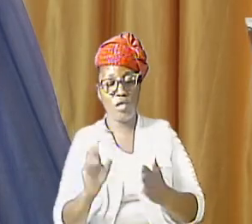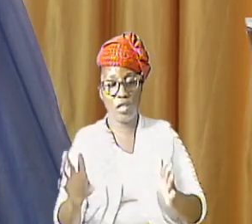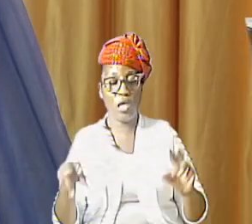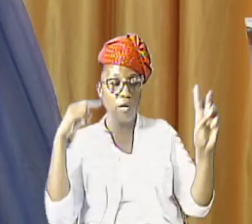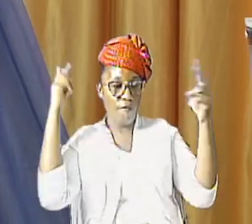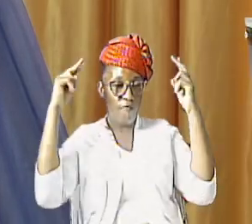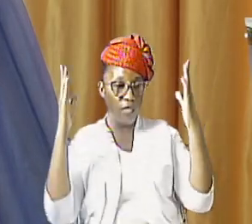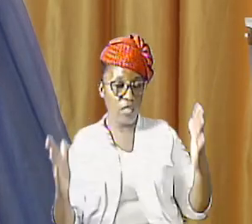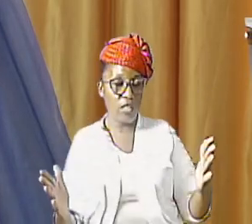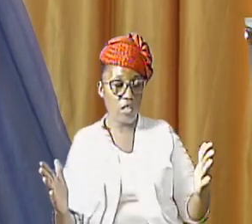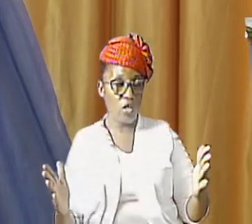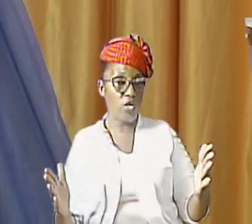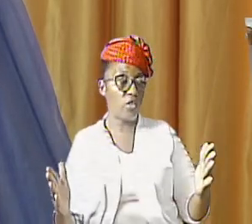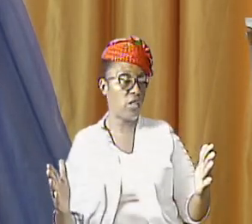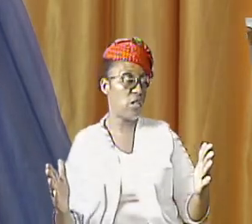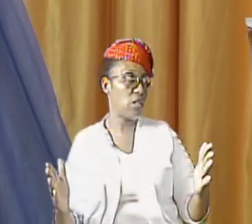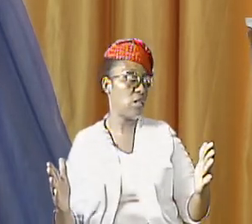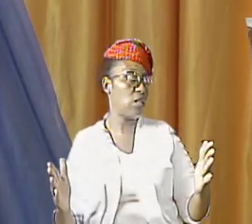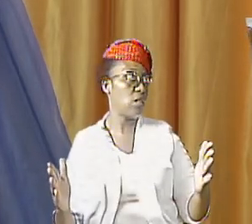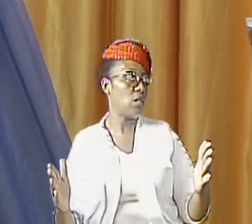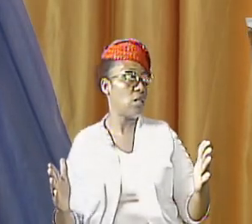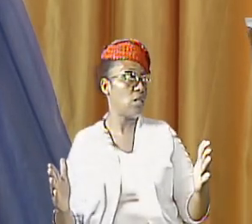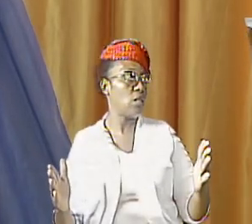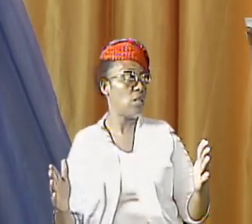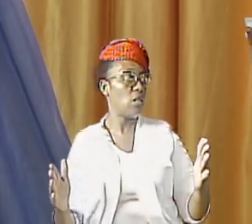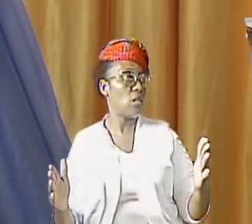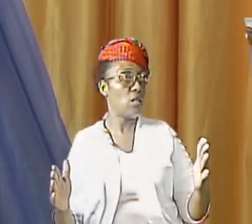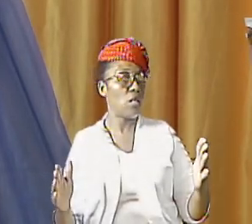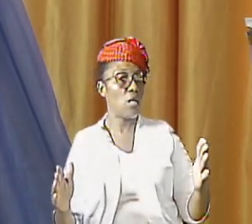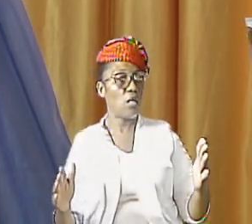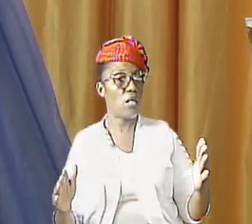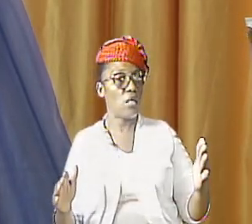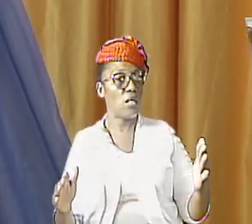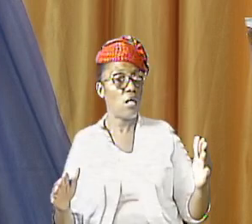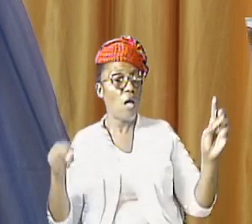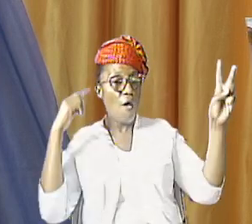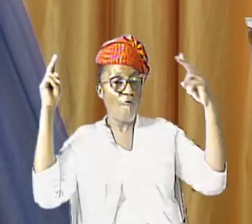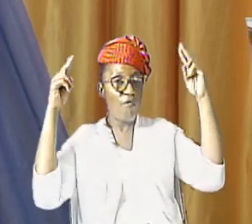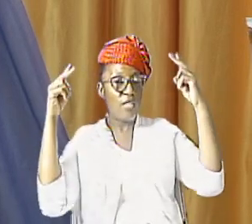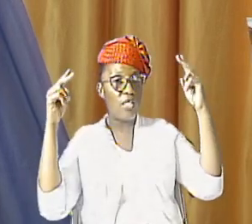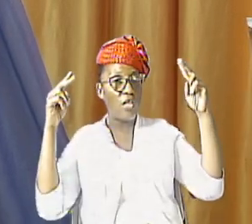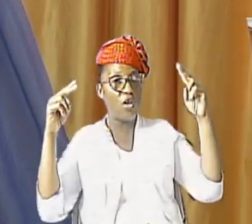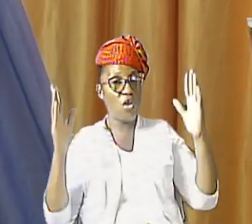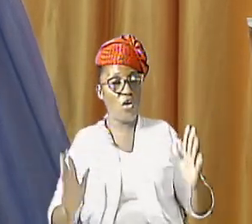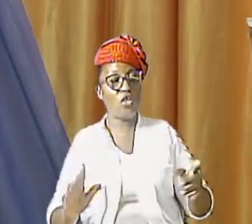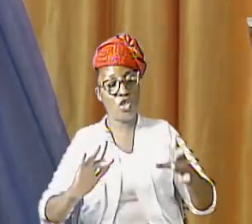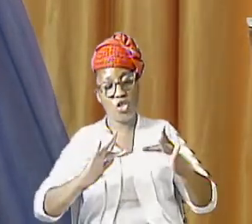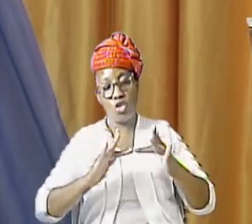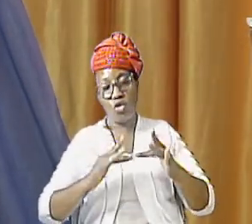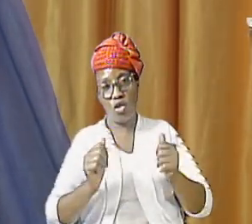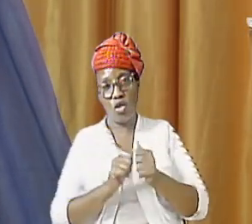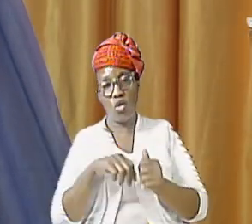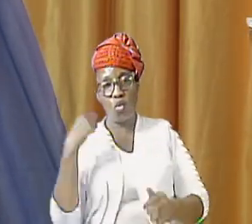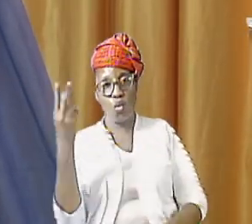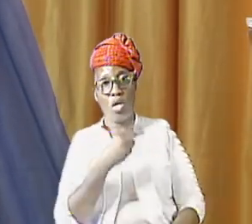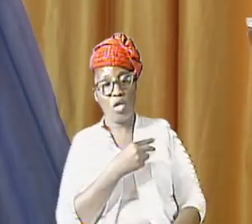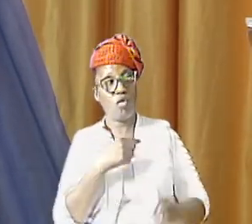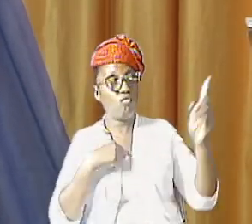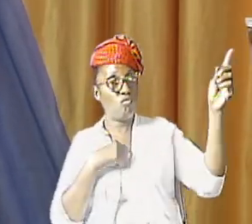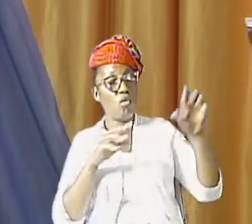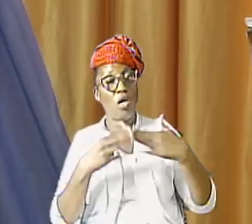visitors, saints and visitors watching online. God richly bless you. I give God